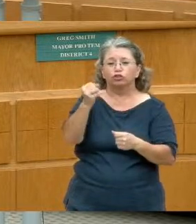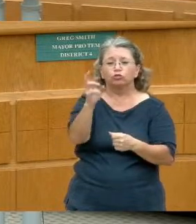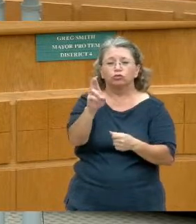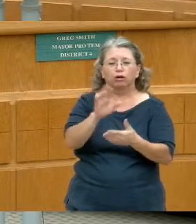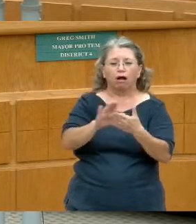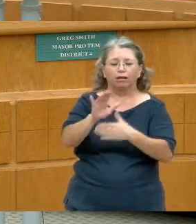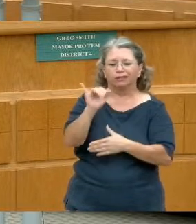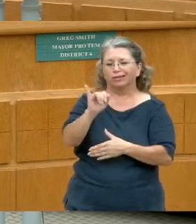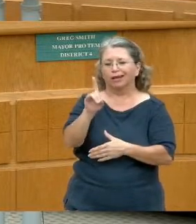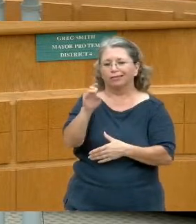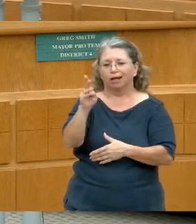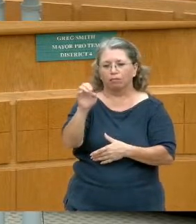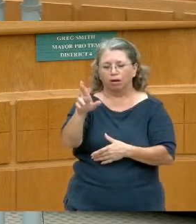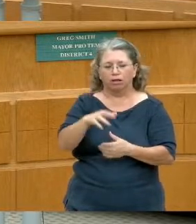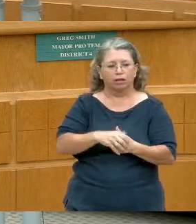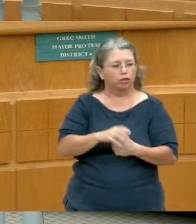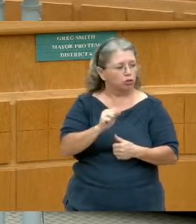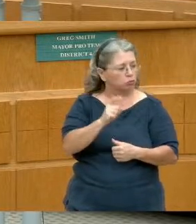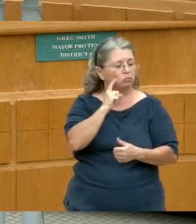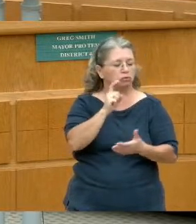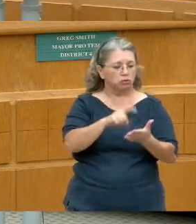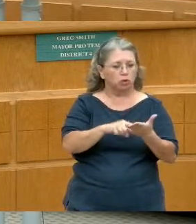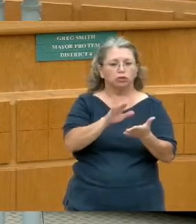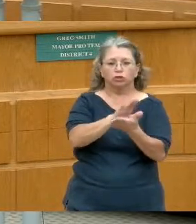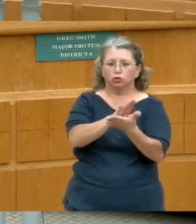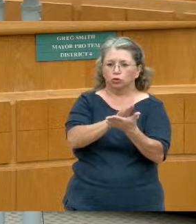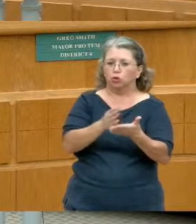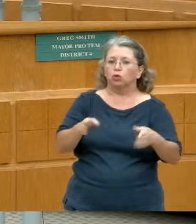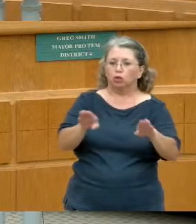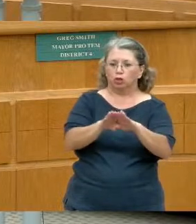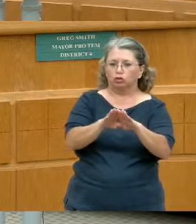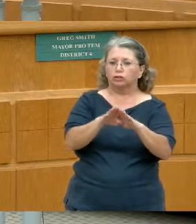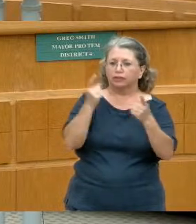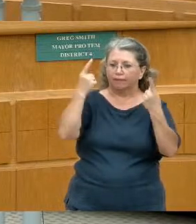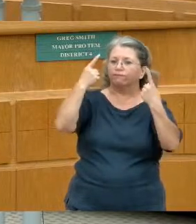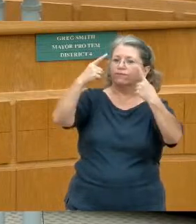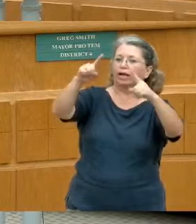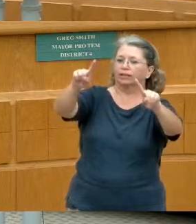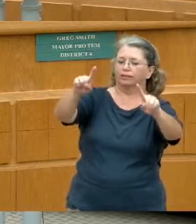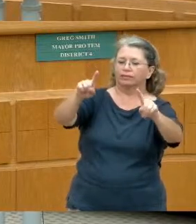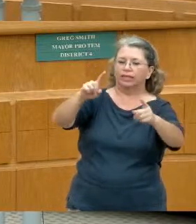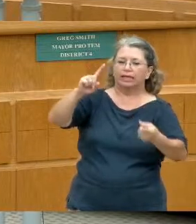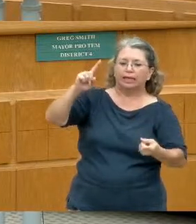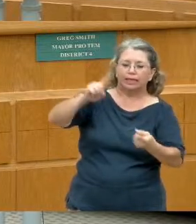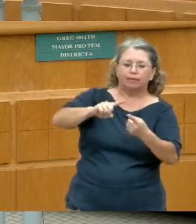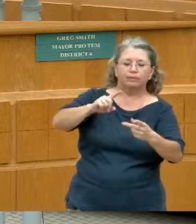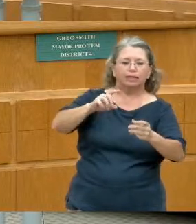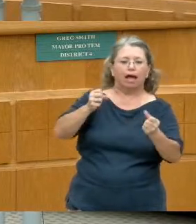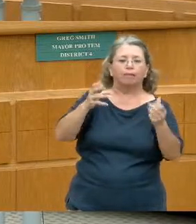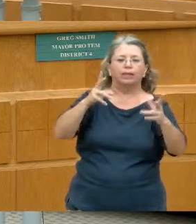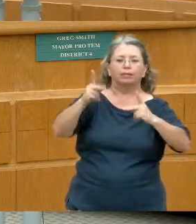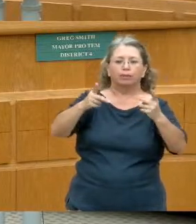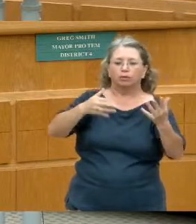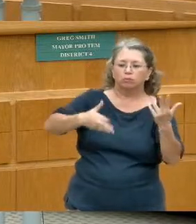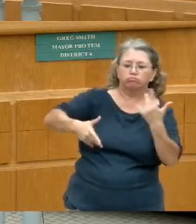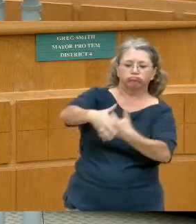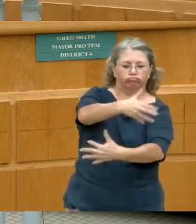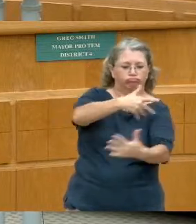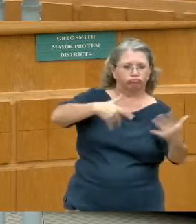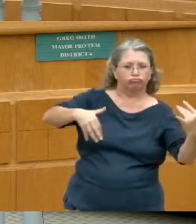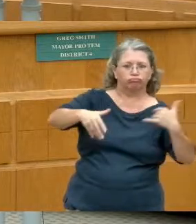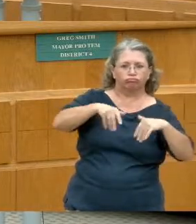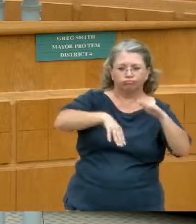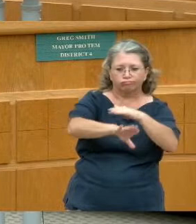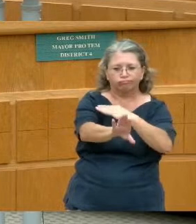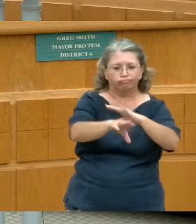that the school closures are pretty effective at reducing the amount of foot traffic at the schools and universities